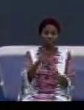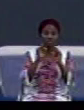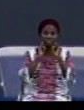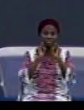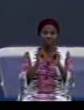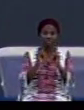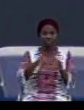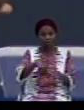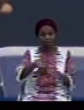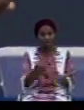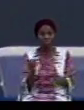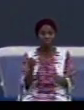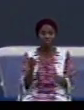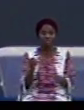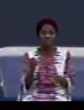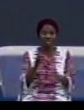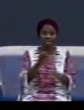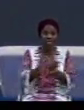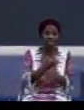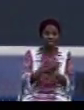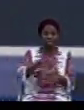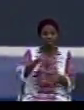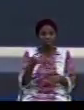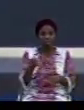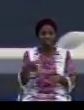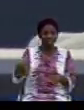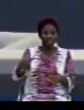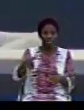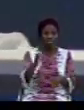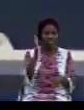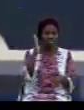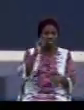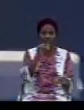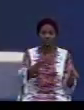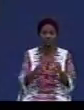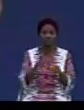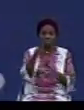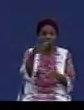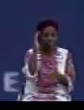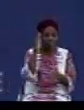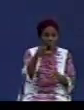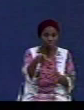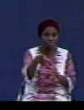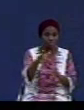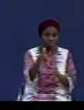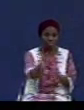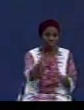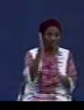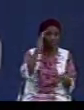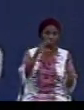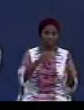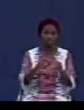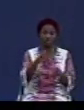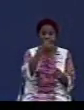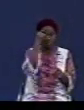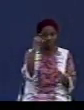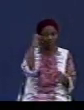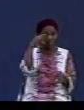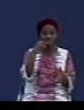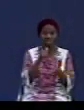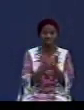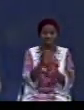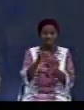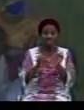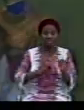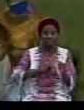they shouldn't do, you yourself will do. Because it says, if I then do that, I